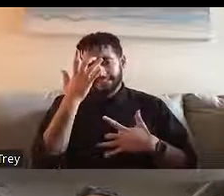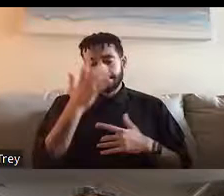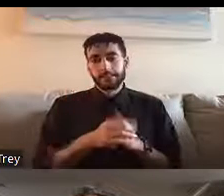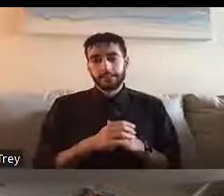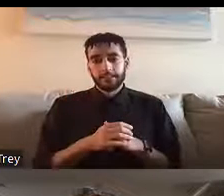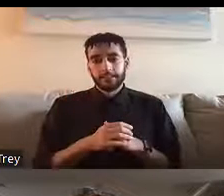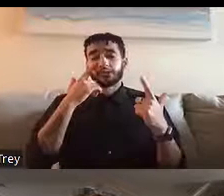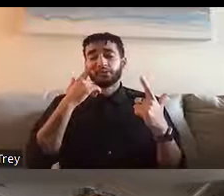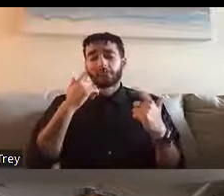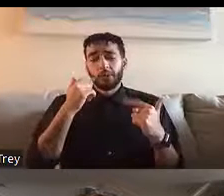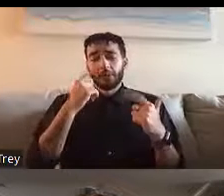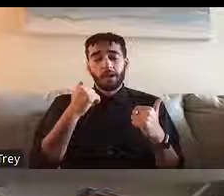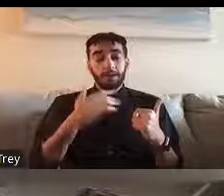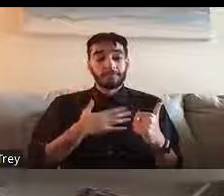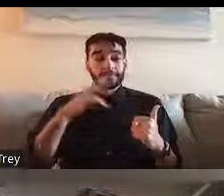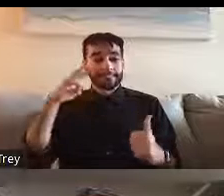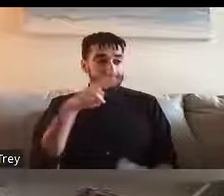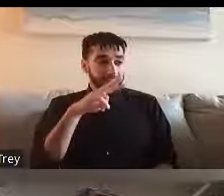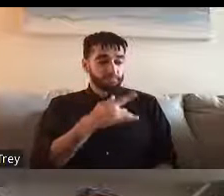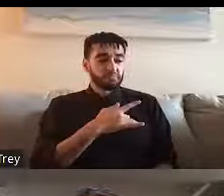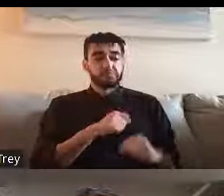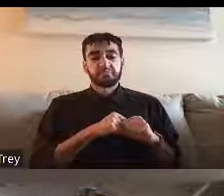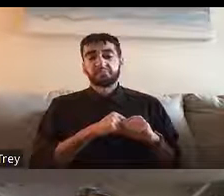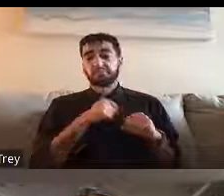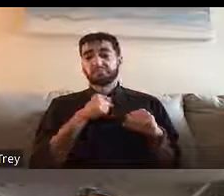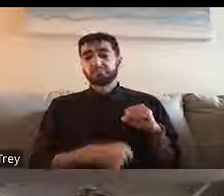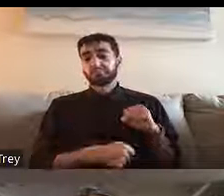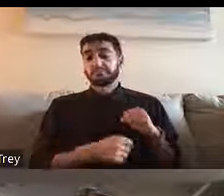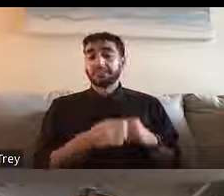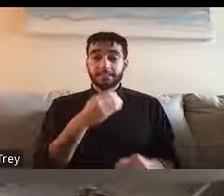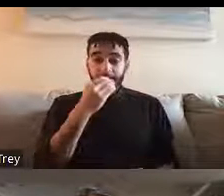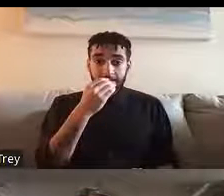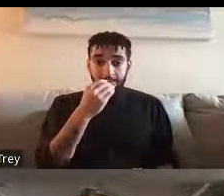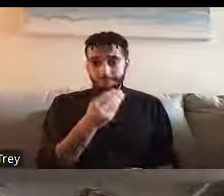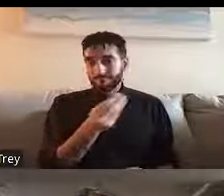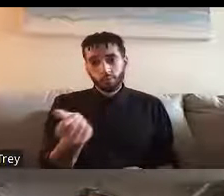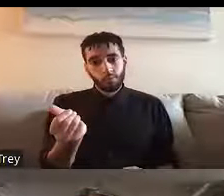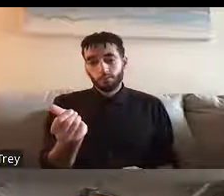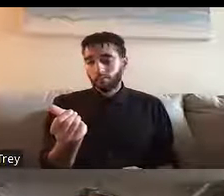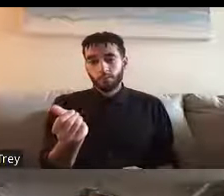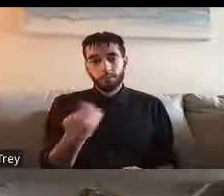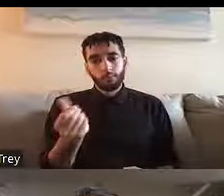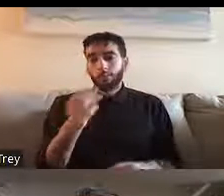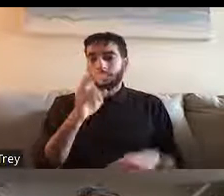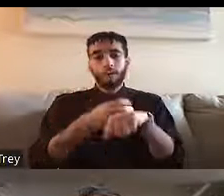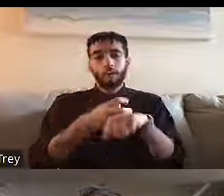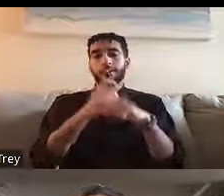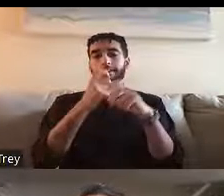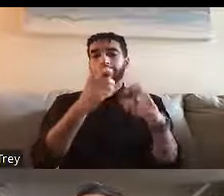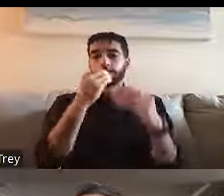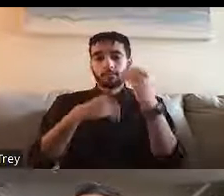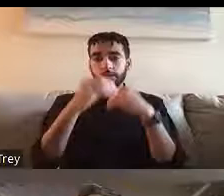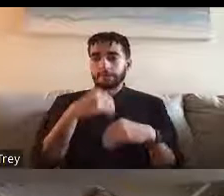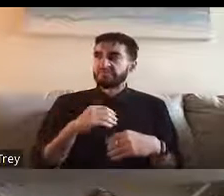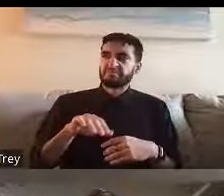breaks my heart. She eats only a few things. It is very hard to give in her healthy food.